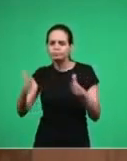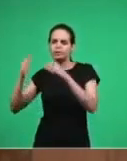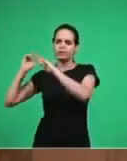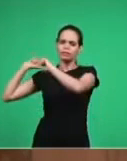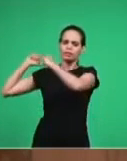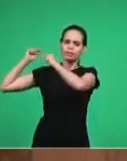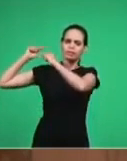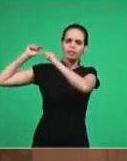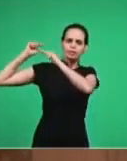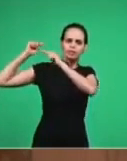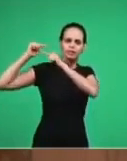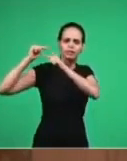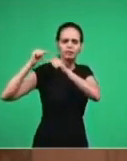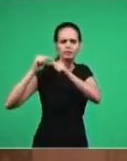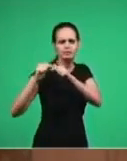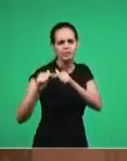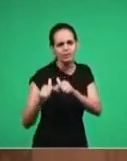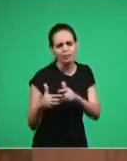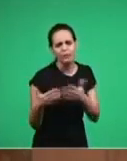We know what is tradition.